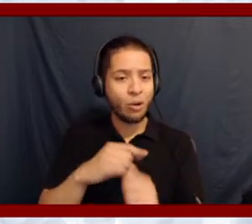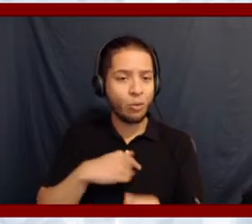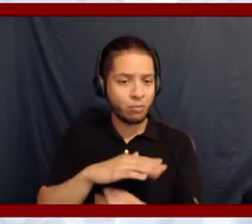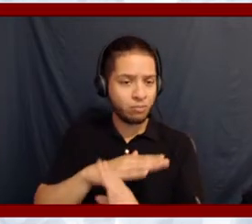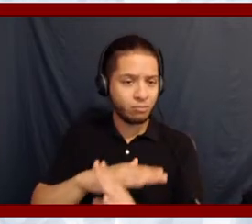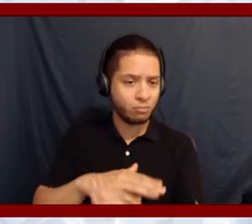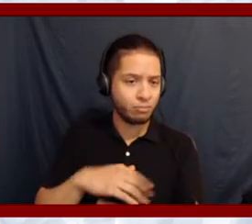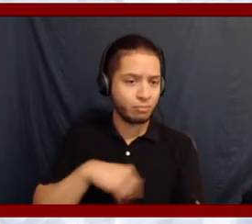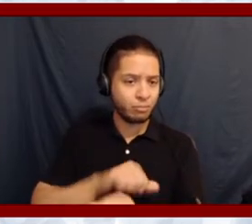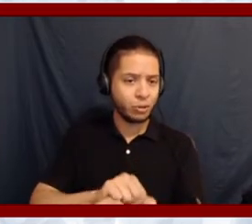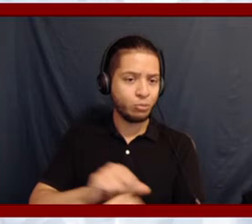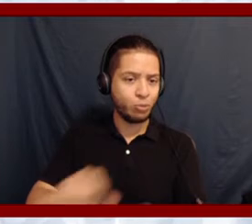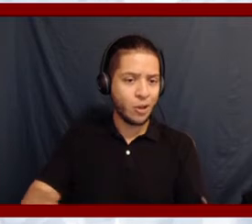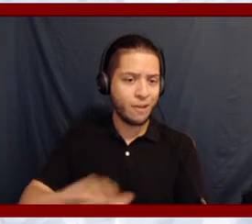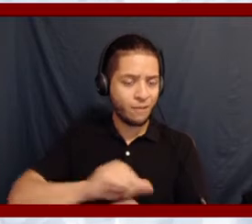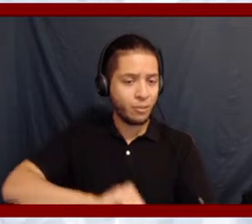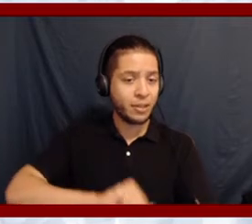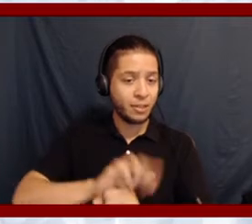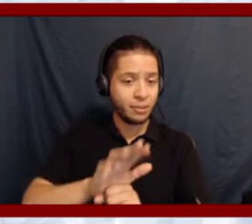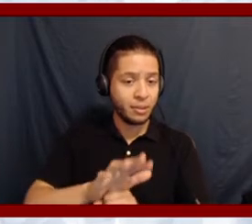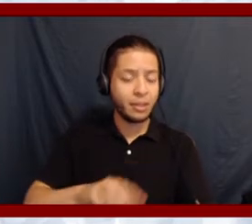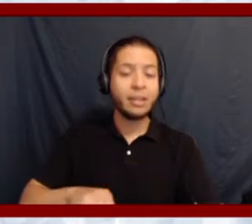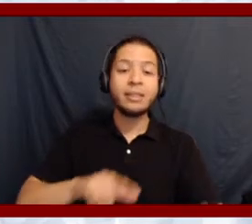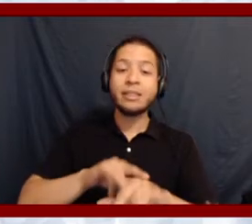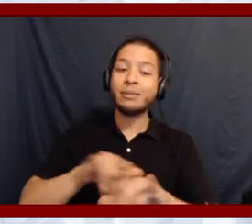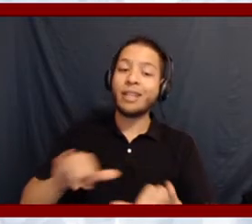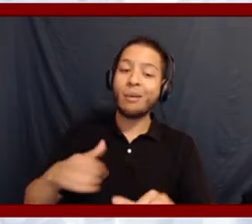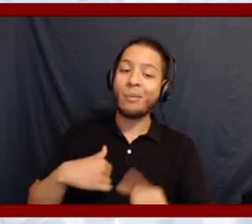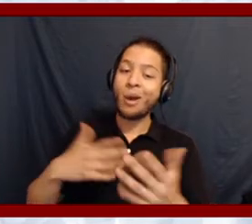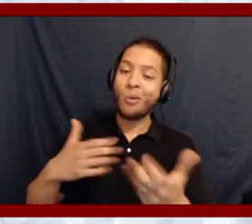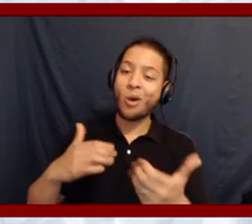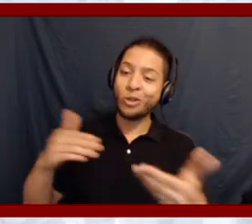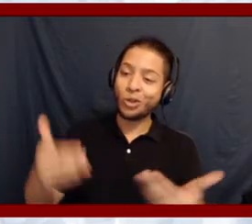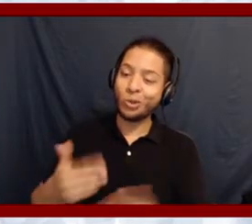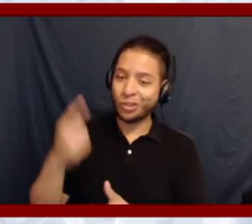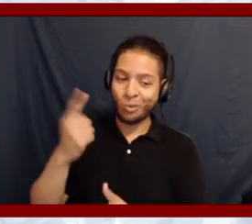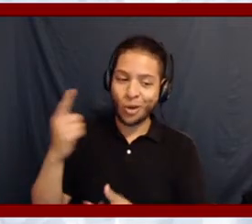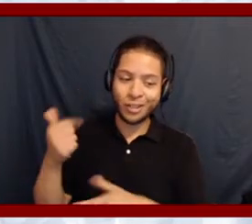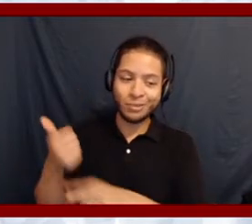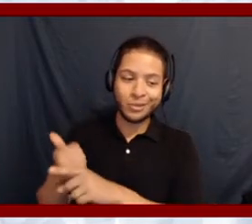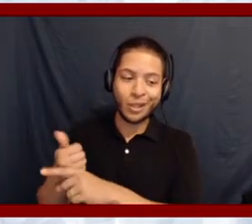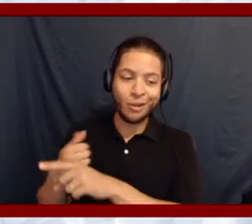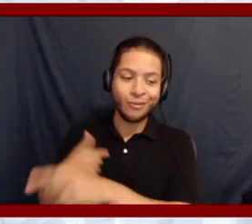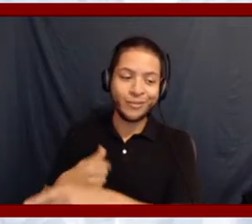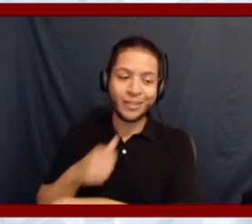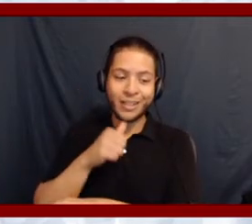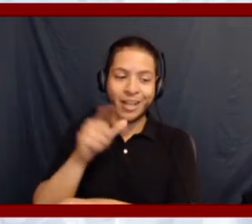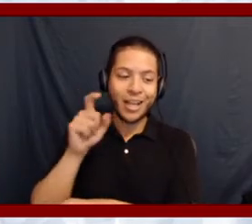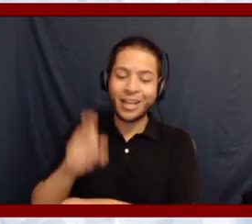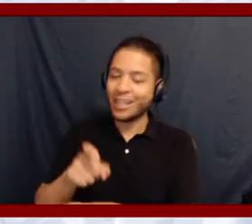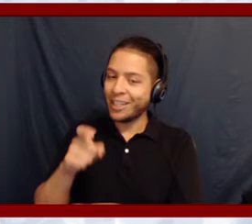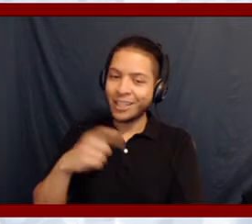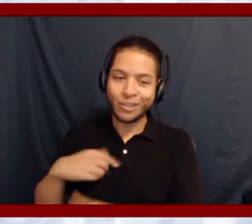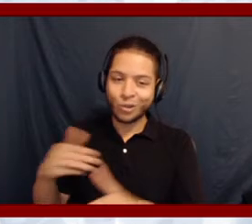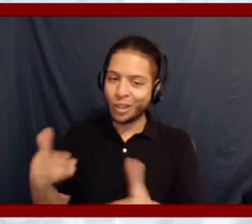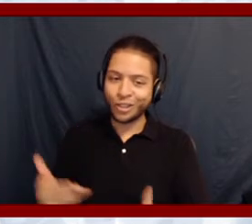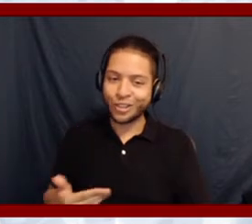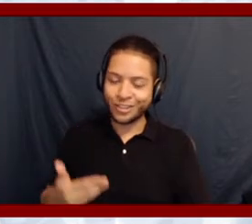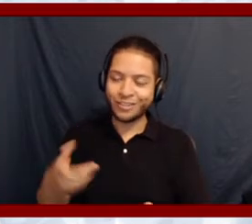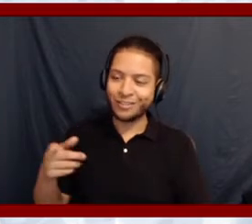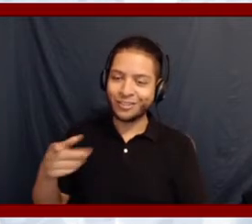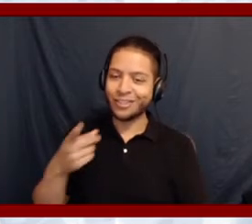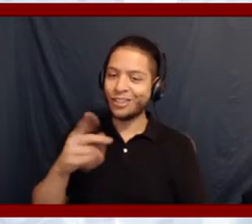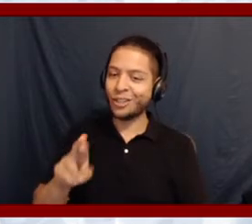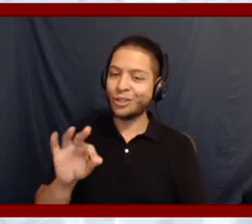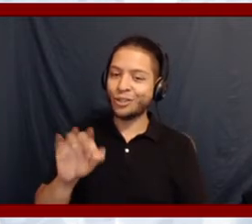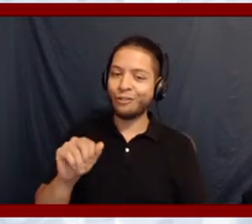And also I want to introduce someone who also needs no introduction, Dr. Anthony Fauci, of course, who's the director of